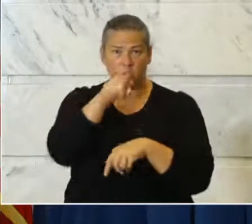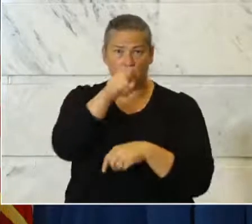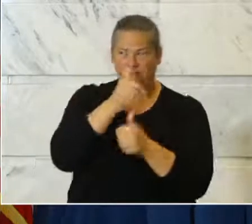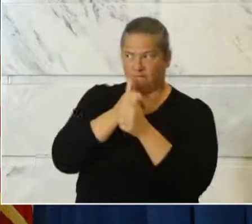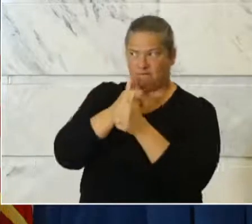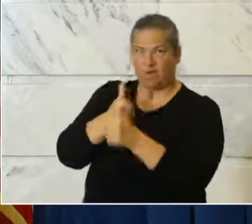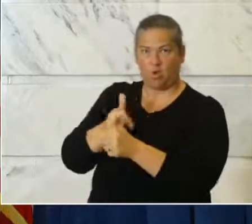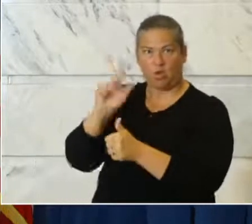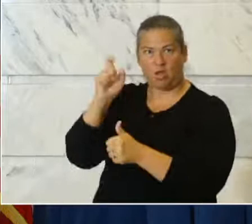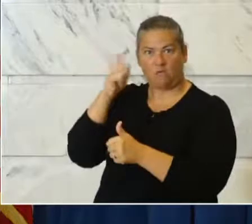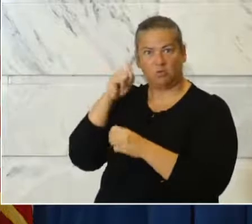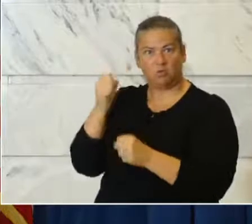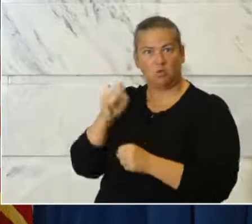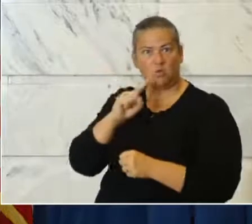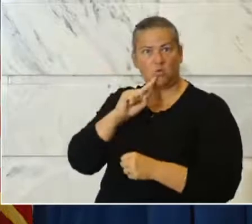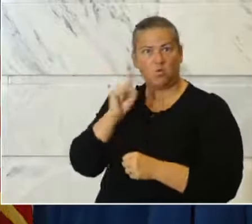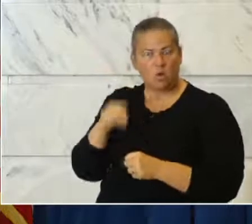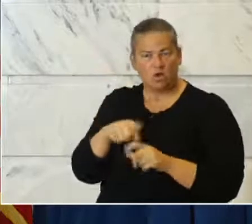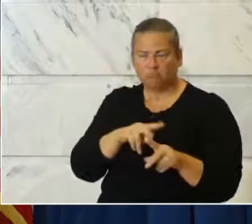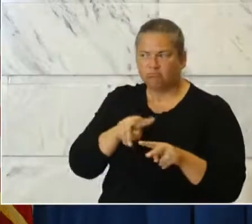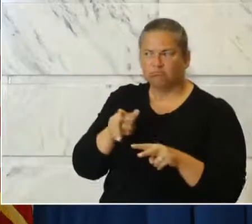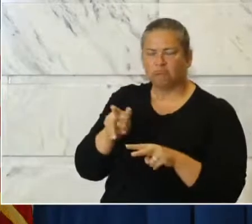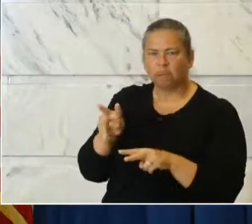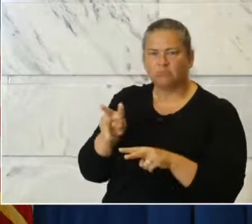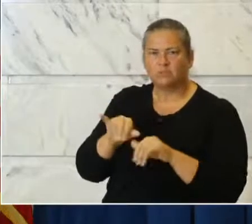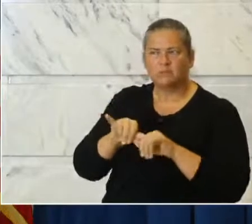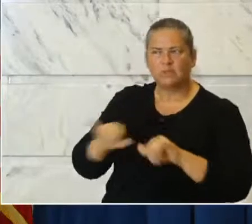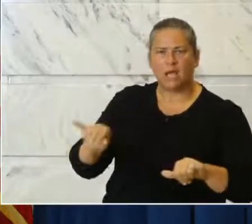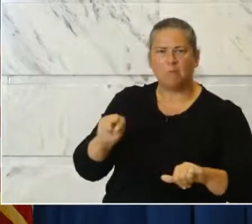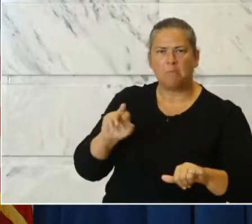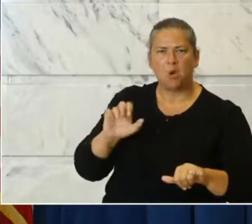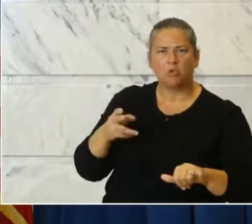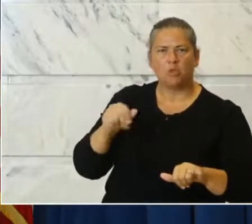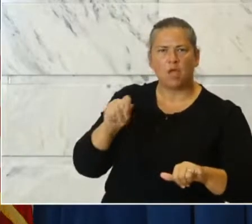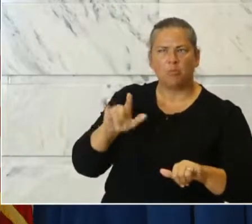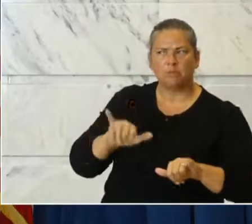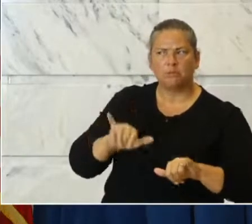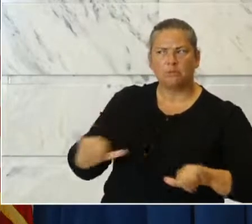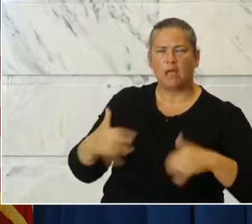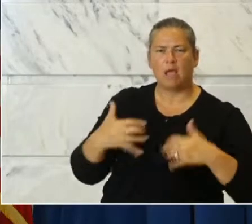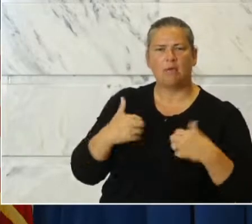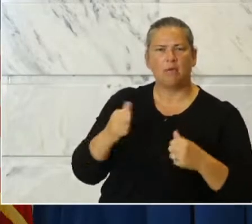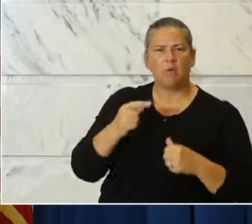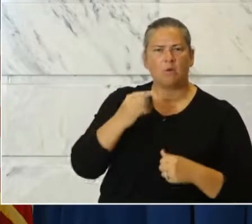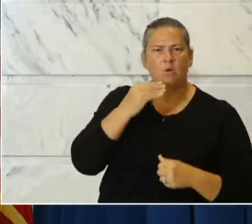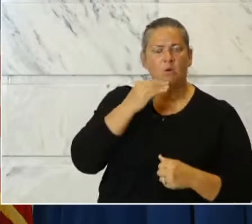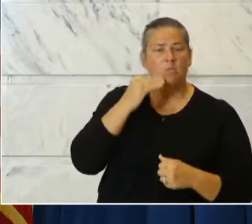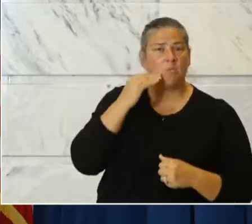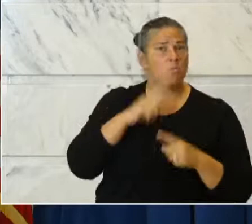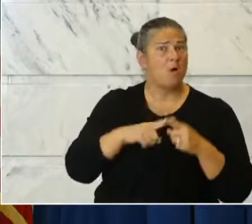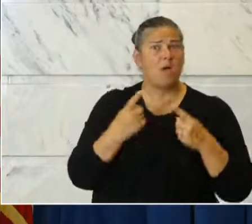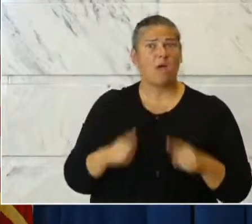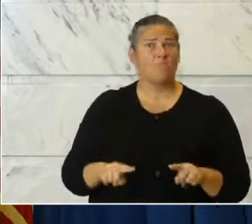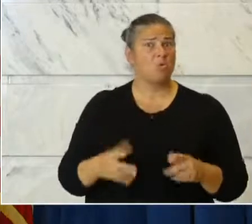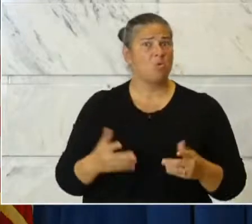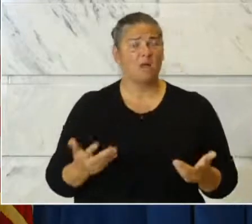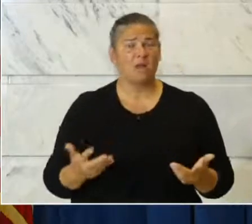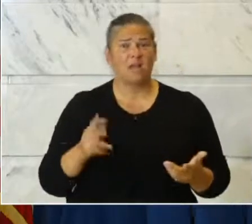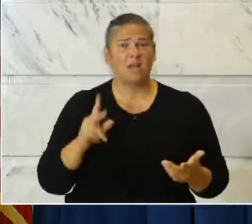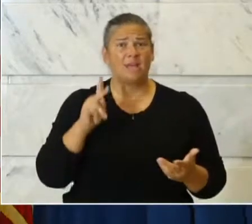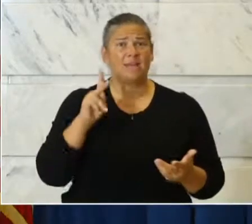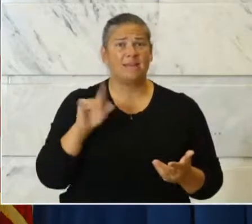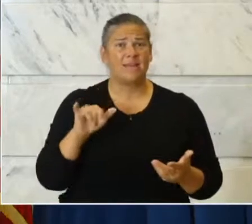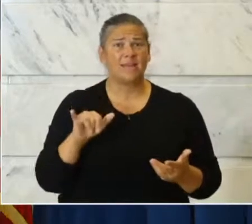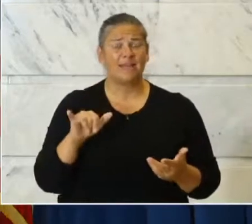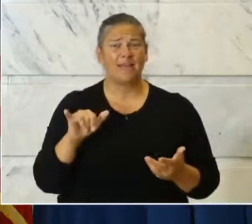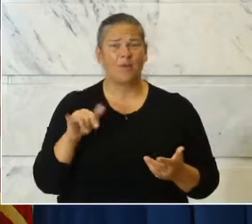do. You stayed healthy at home in March and April, and because you stayed healthy at home, for the first time in a long time, Kentucky's not at the bottom